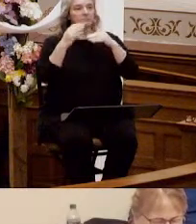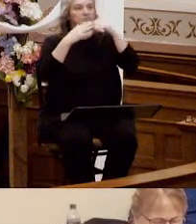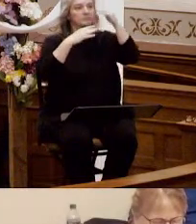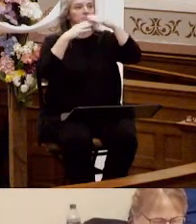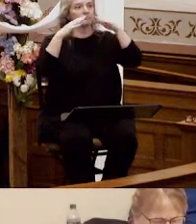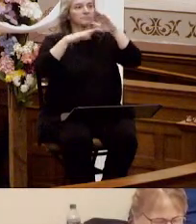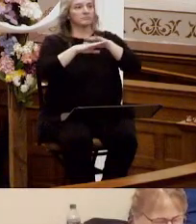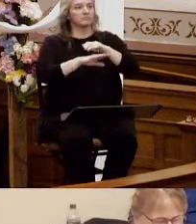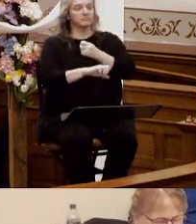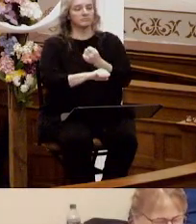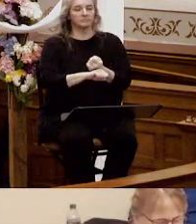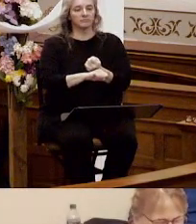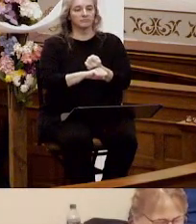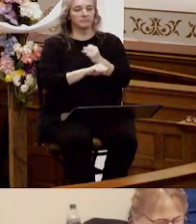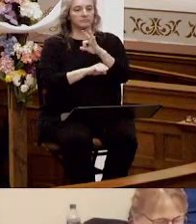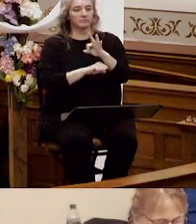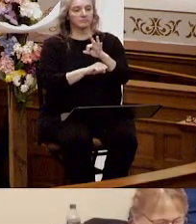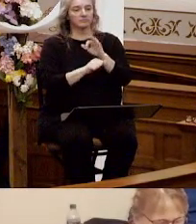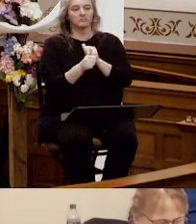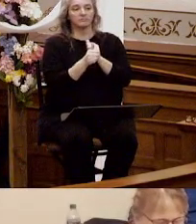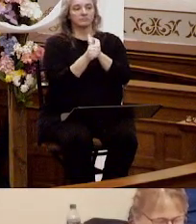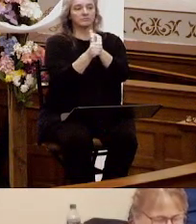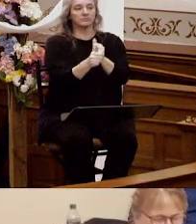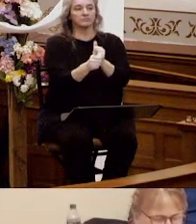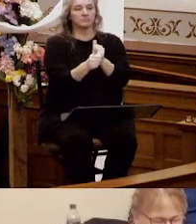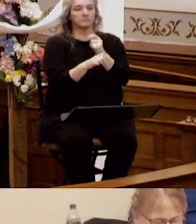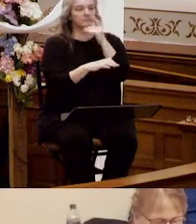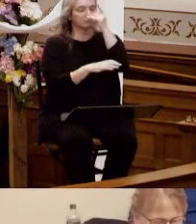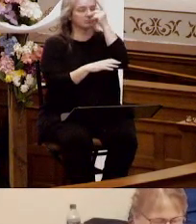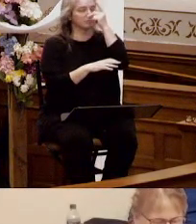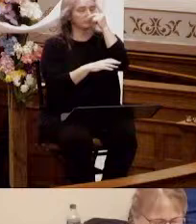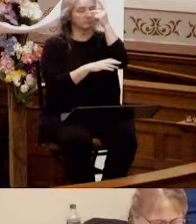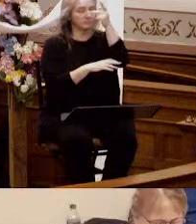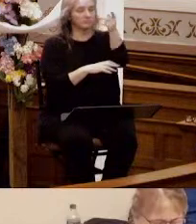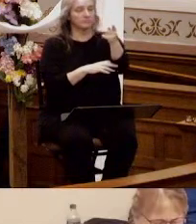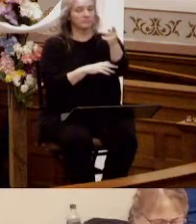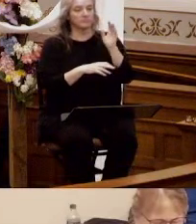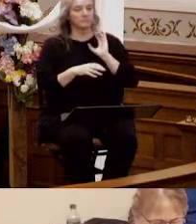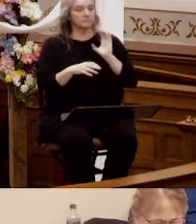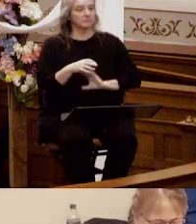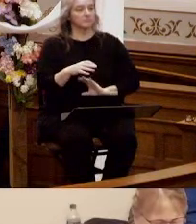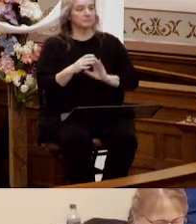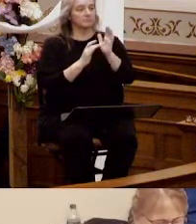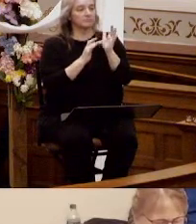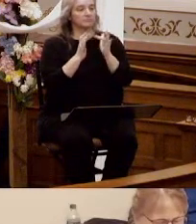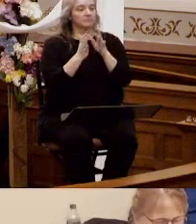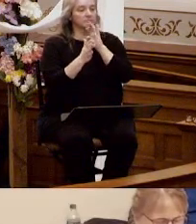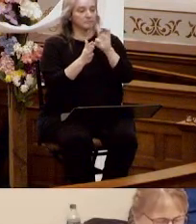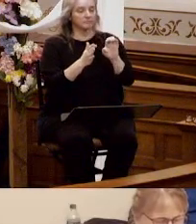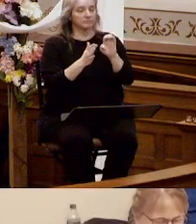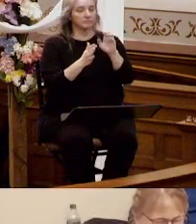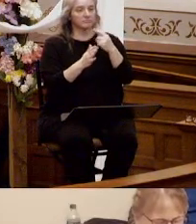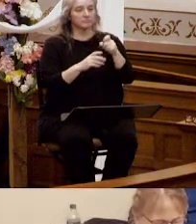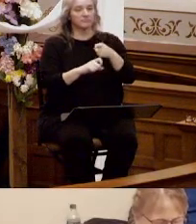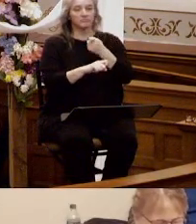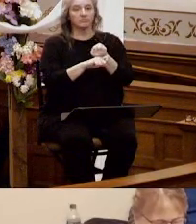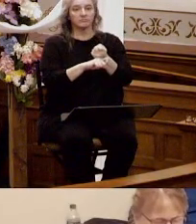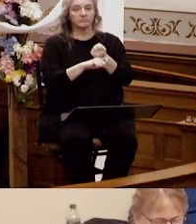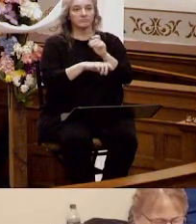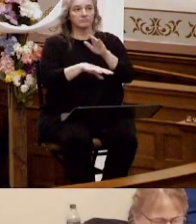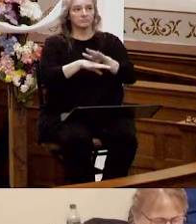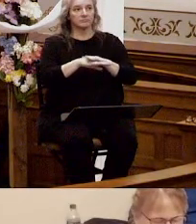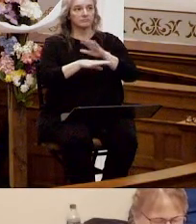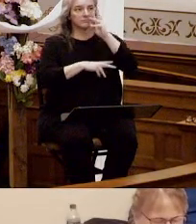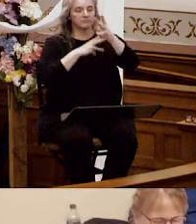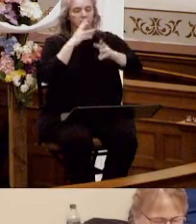the foundation of the apostles and prophets, Christ Jesus being the cornerstone, in whom the whole structure is